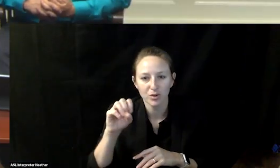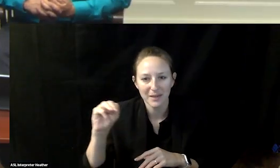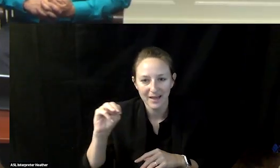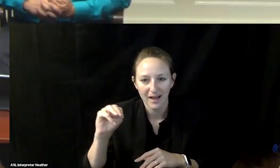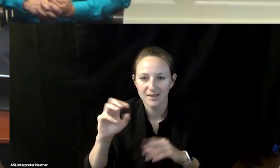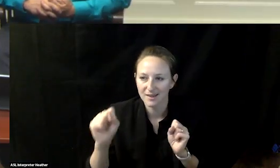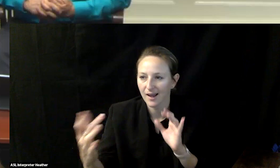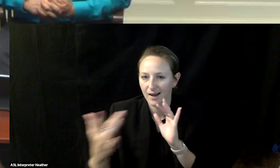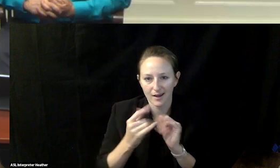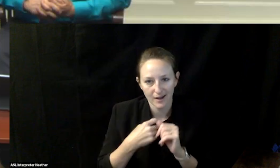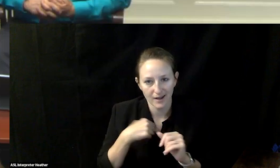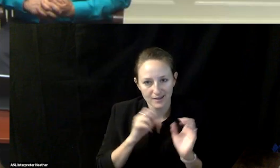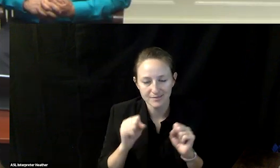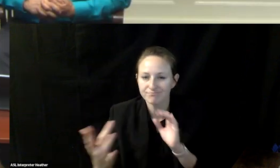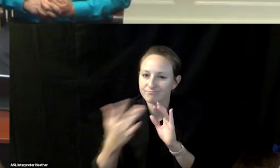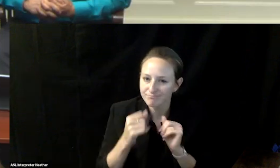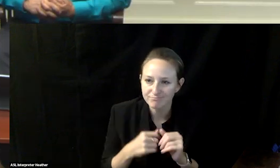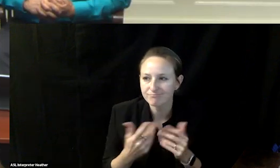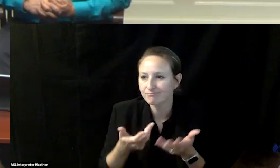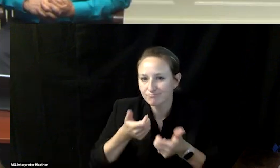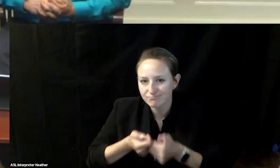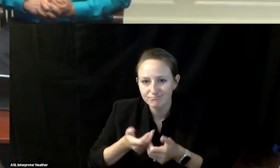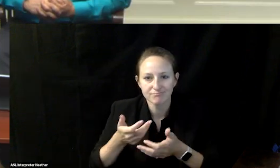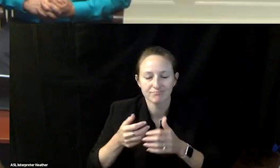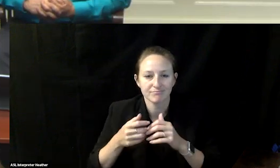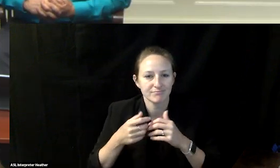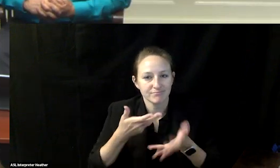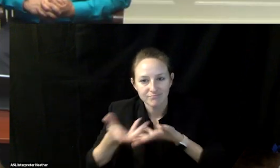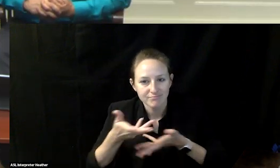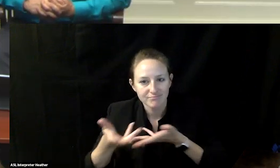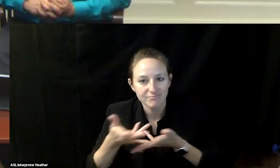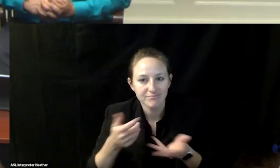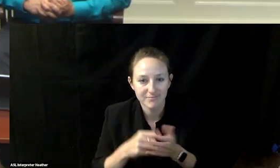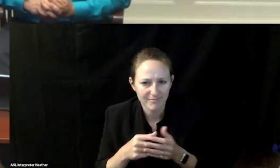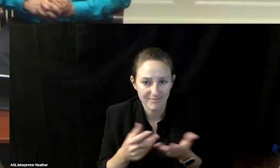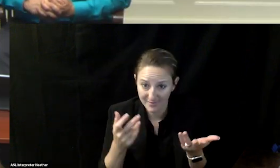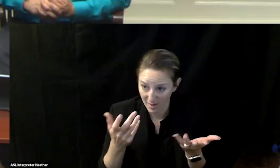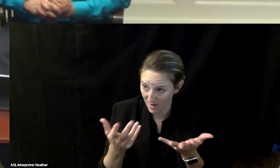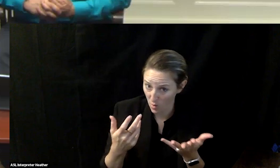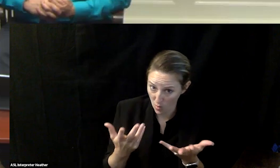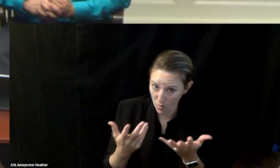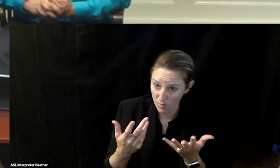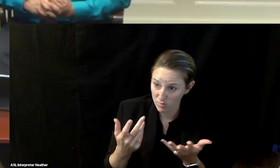are, can reach out and see if someone has time to be a mentor.